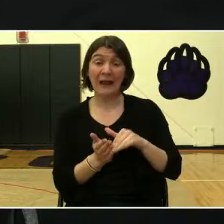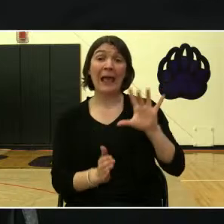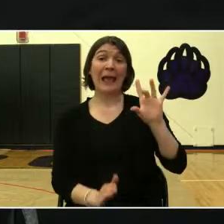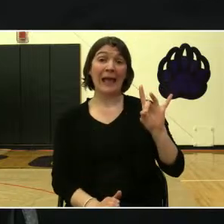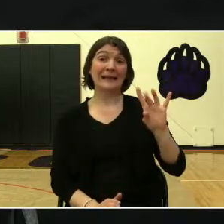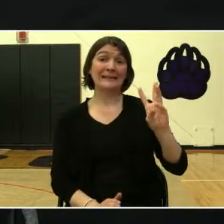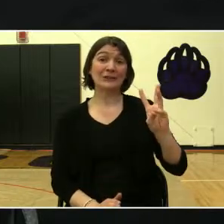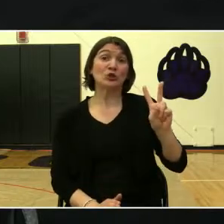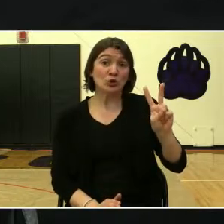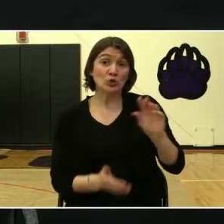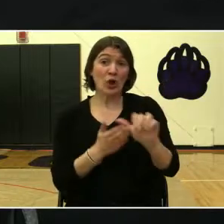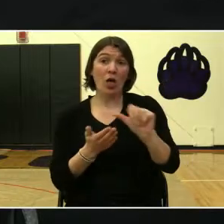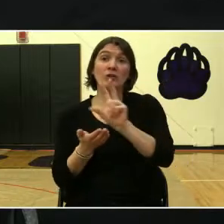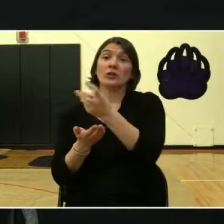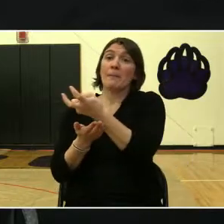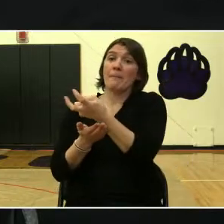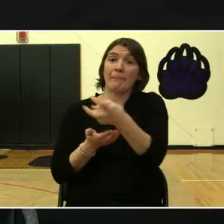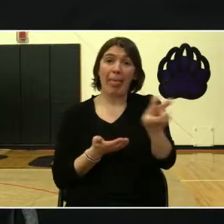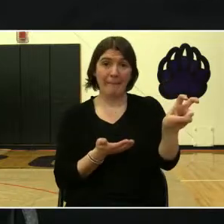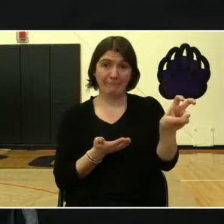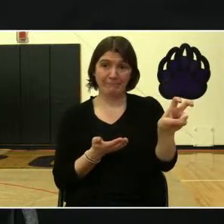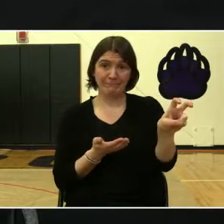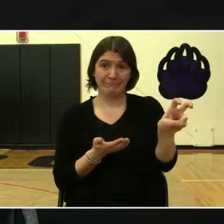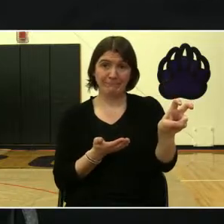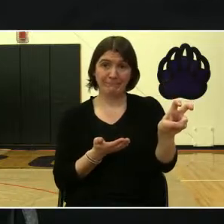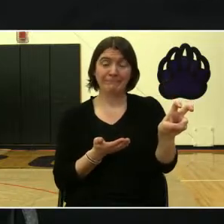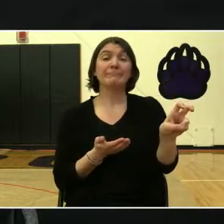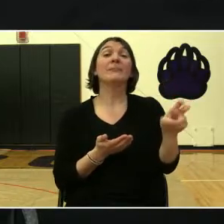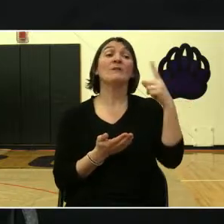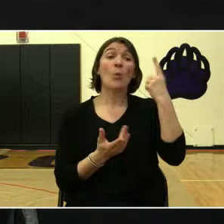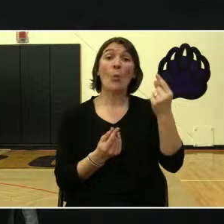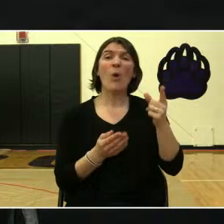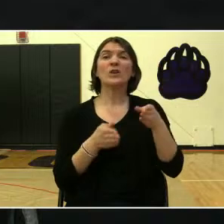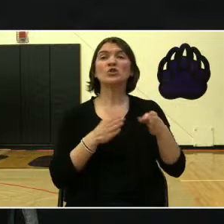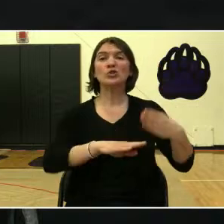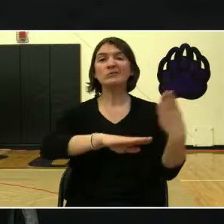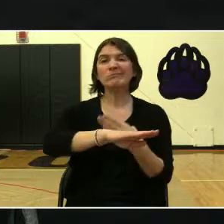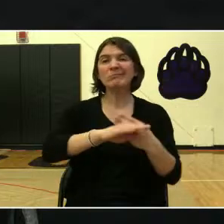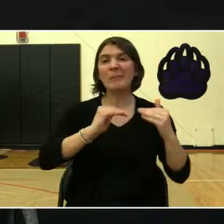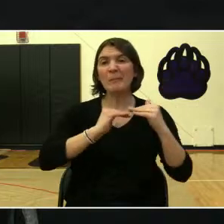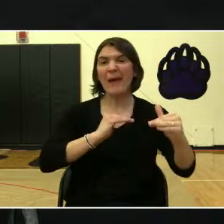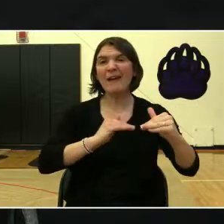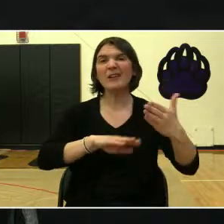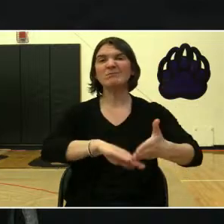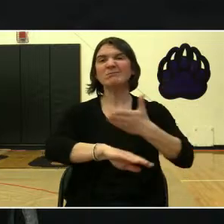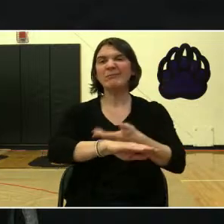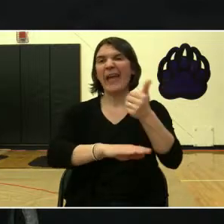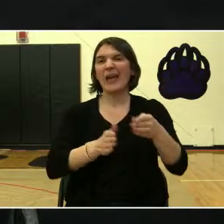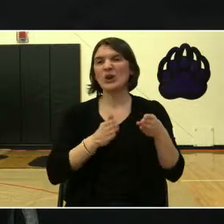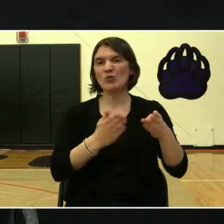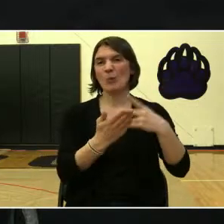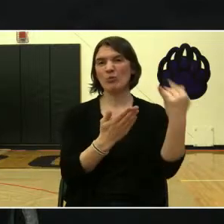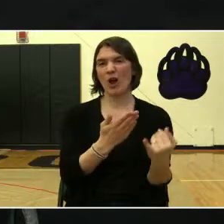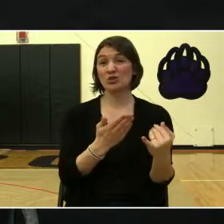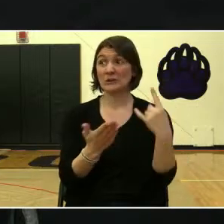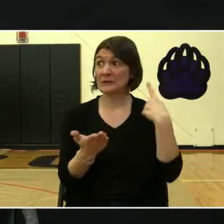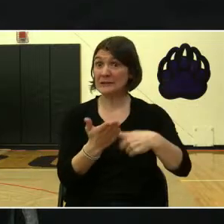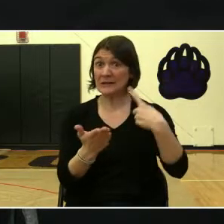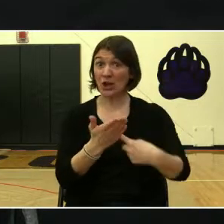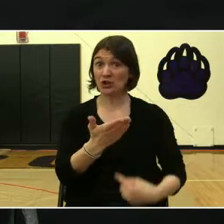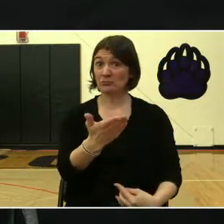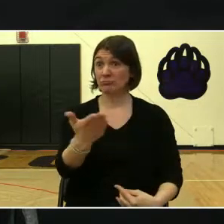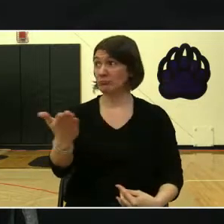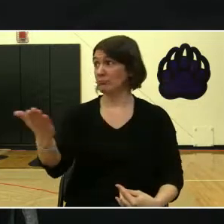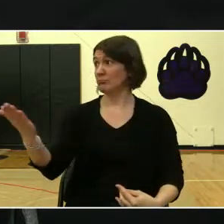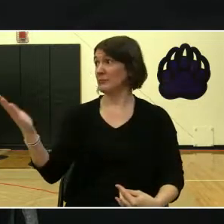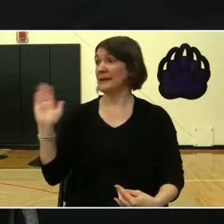$268,800 to be used for Street Paving and capital Road Improvement projects is there a